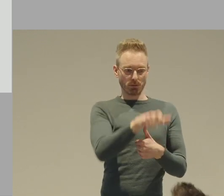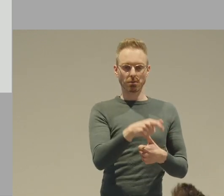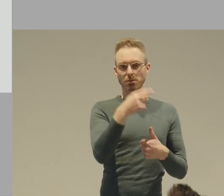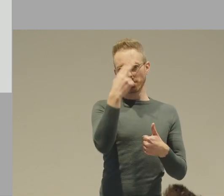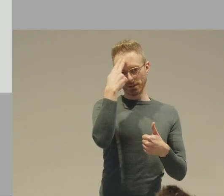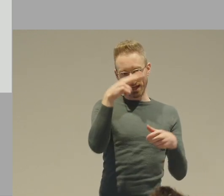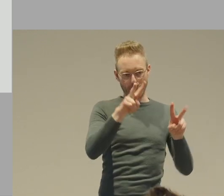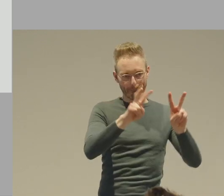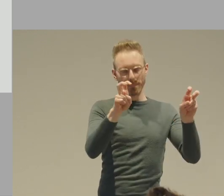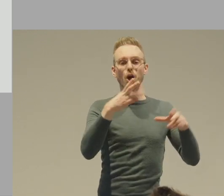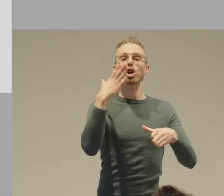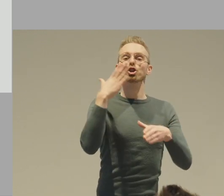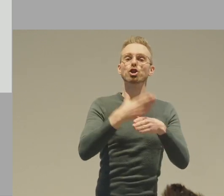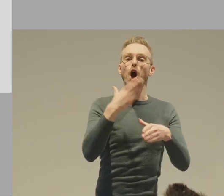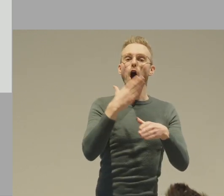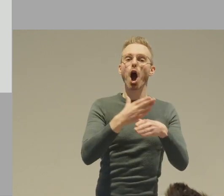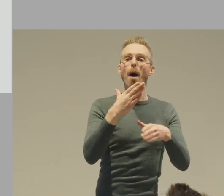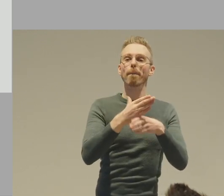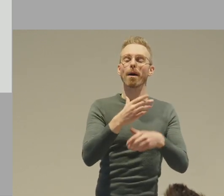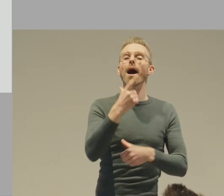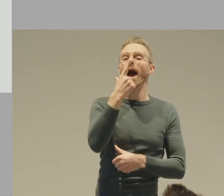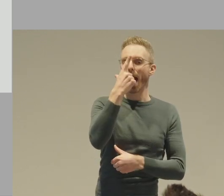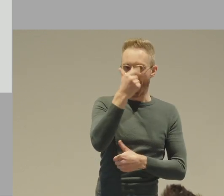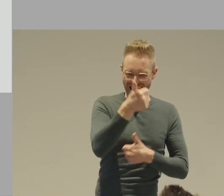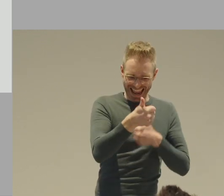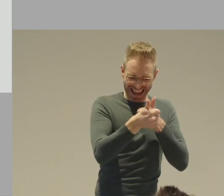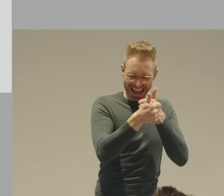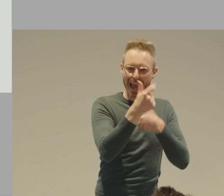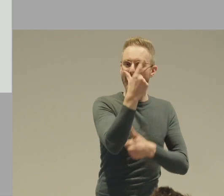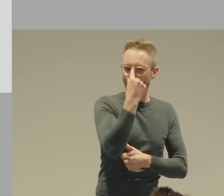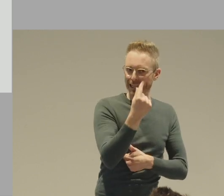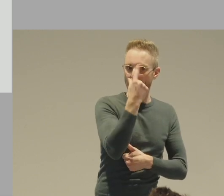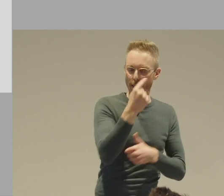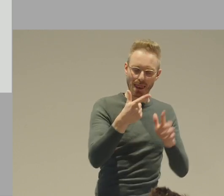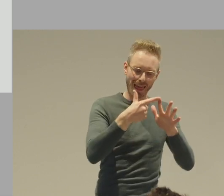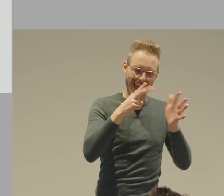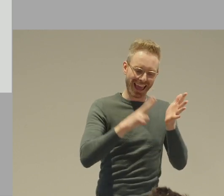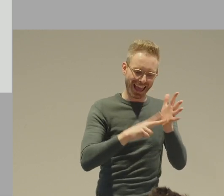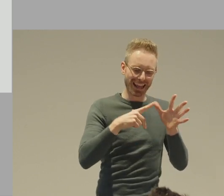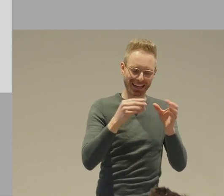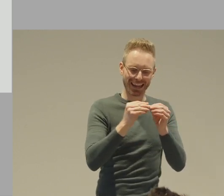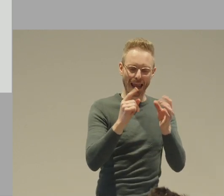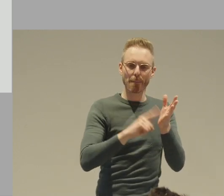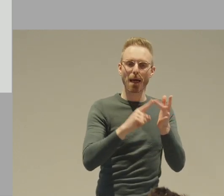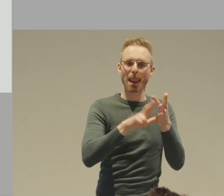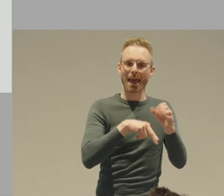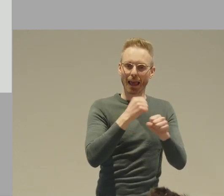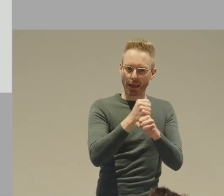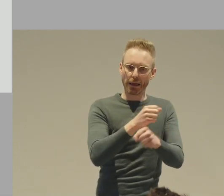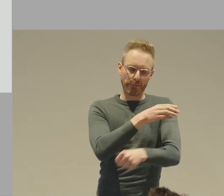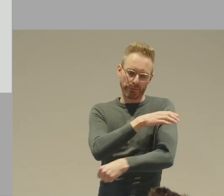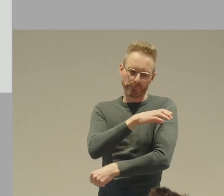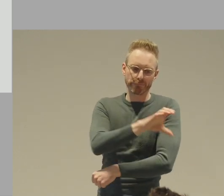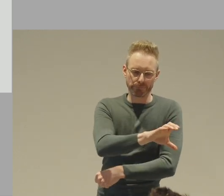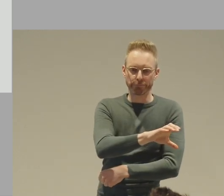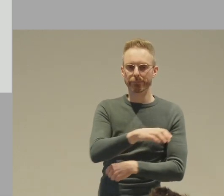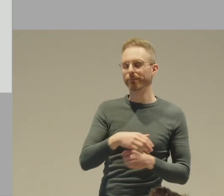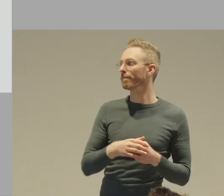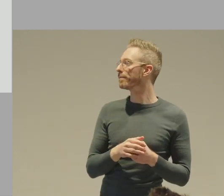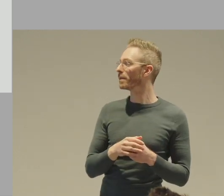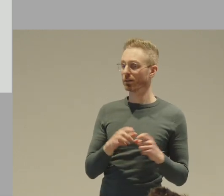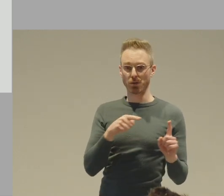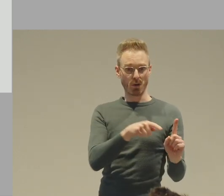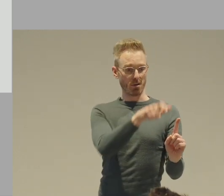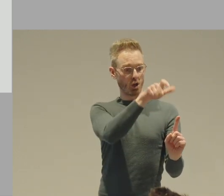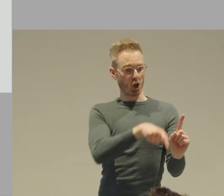be online. So for job enabling, the example they give is the customer is performing the job role, the customer being the applicant, performing the job